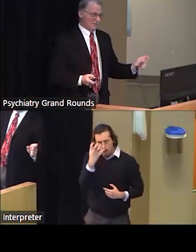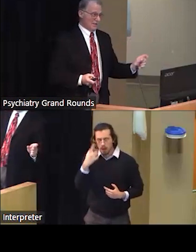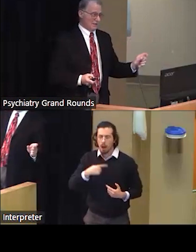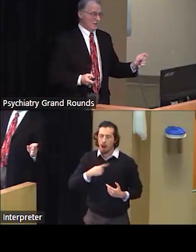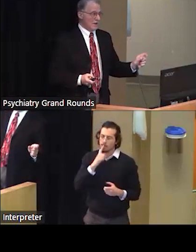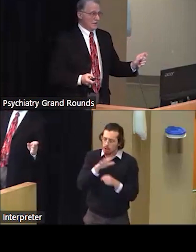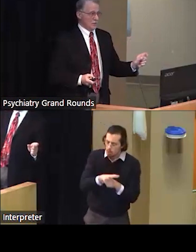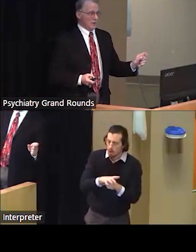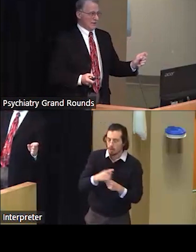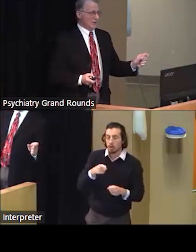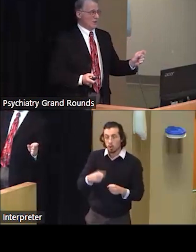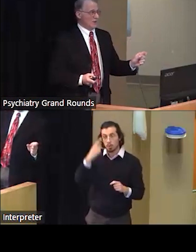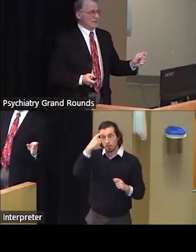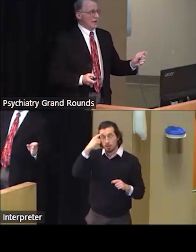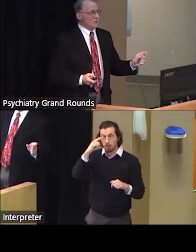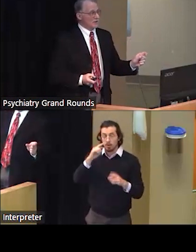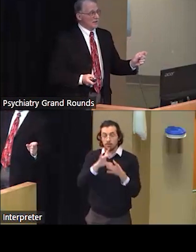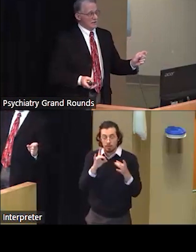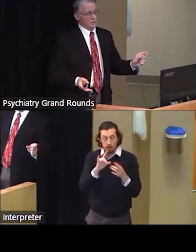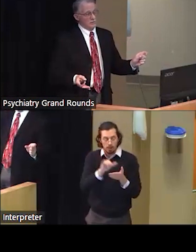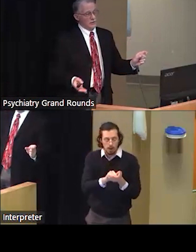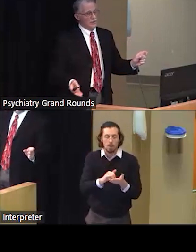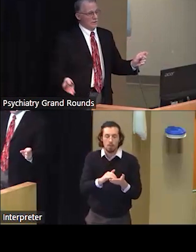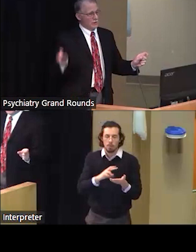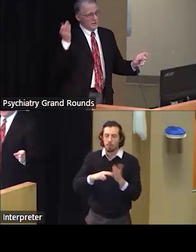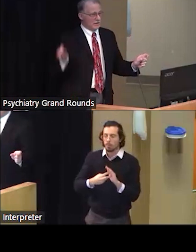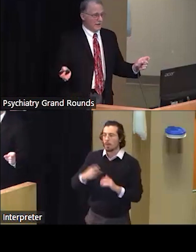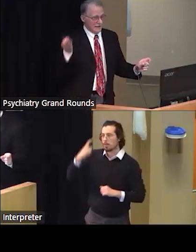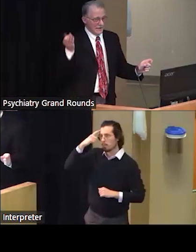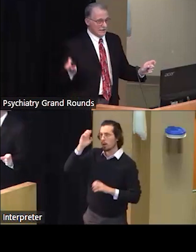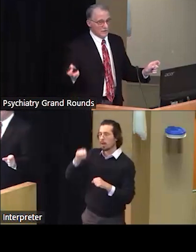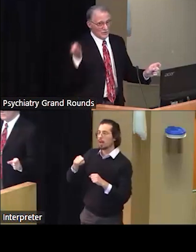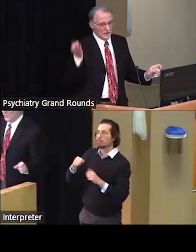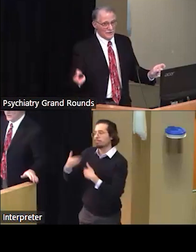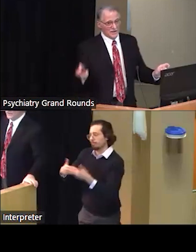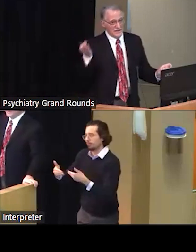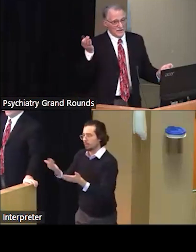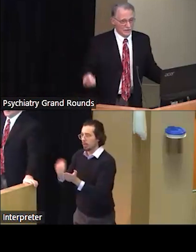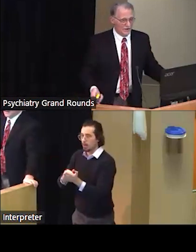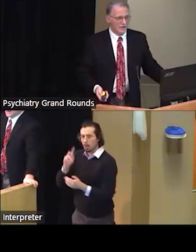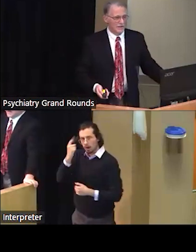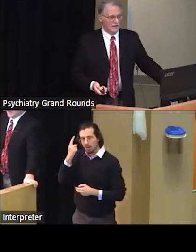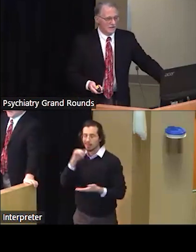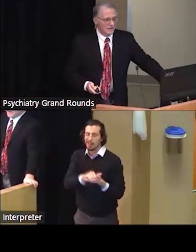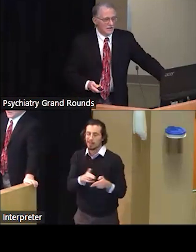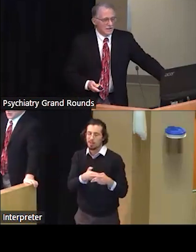I'm really stressed. If you put that into words, it helps get your prefrontal cortex back online, but remember, that's